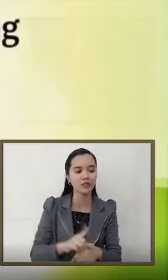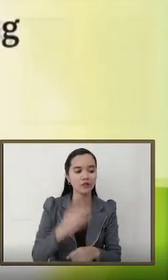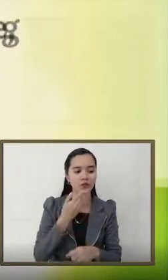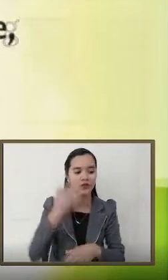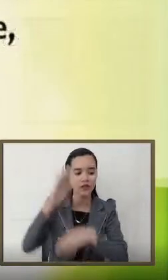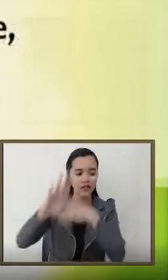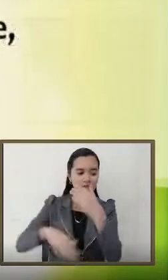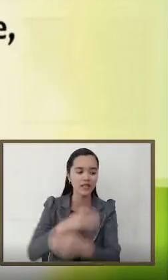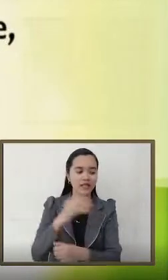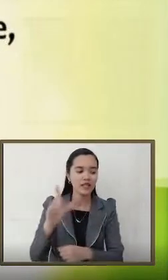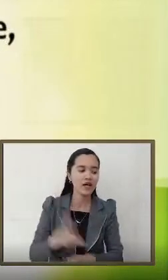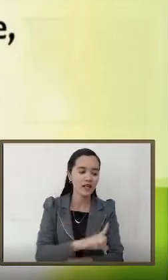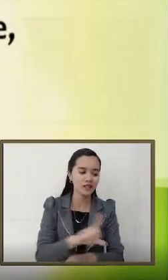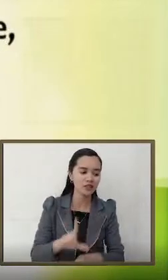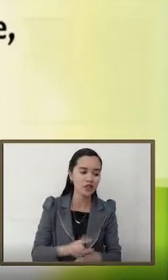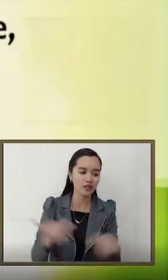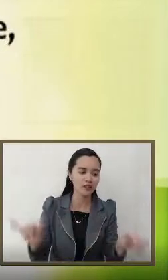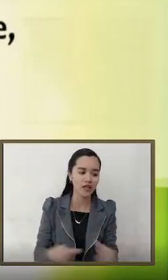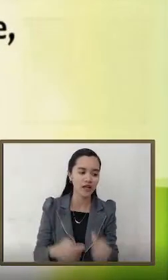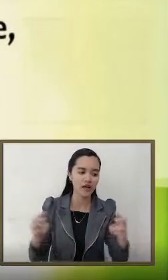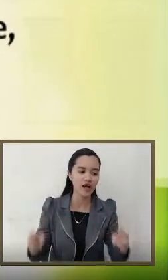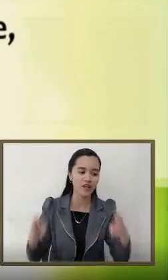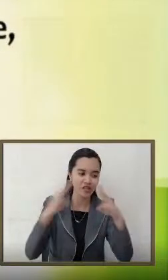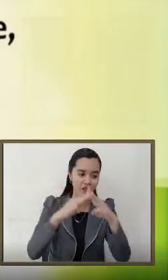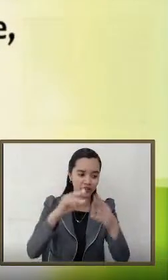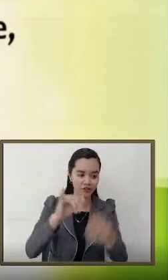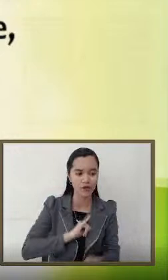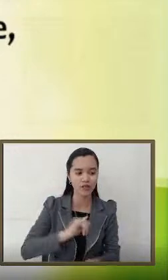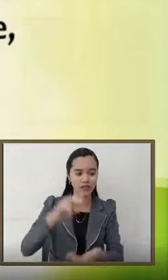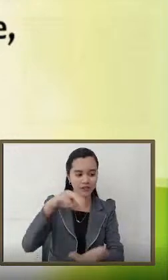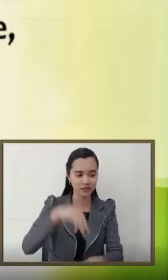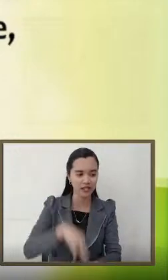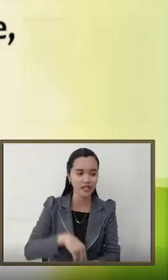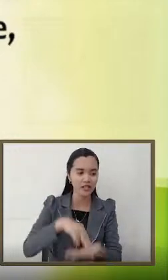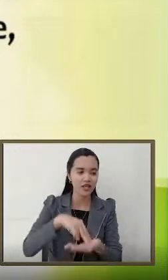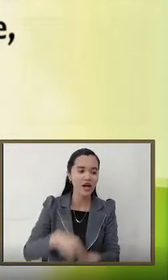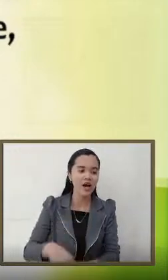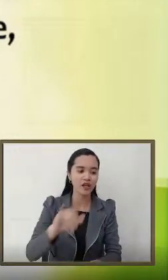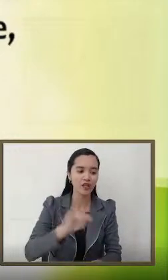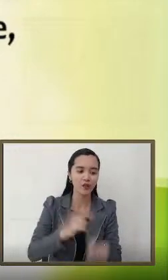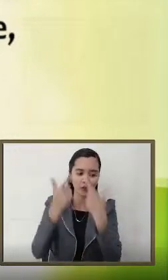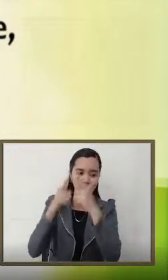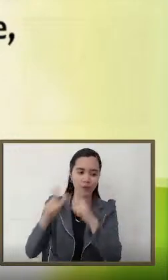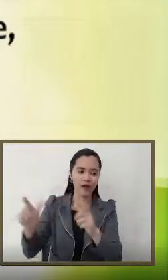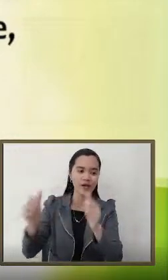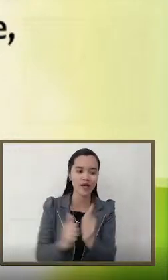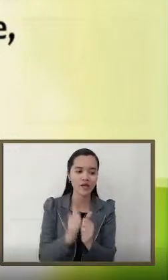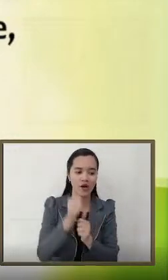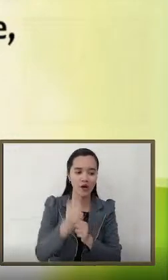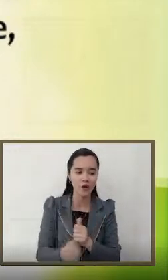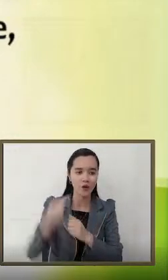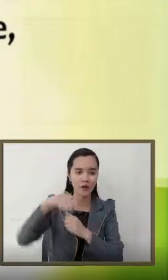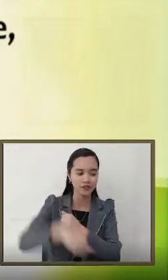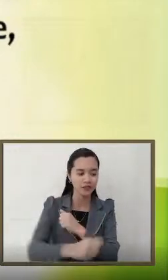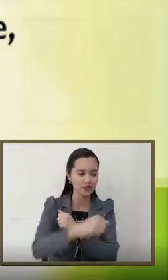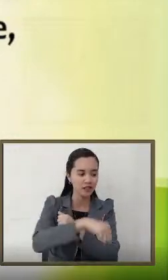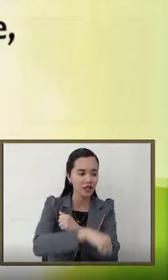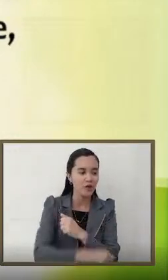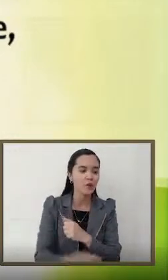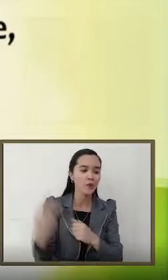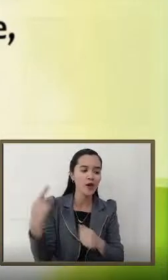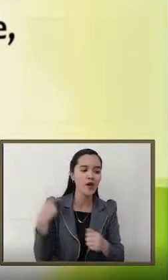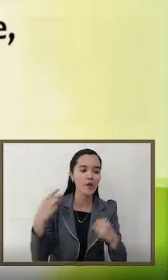sweet Beulah Land, as on the highest mountain stand, I look away across the